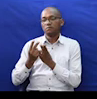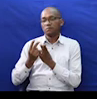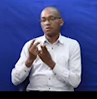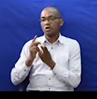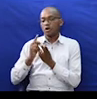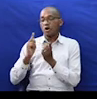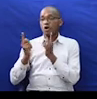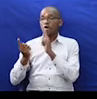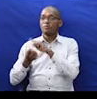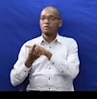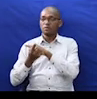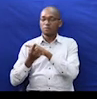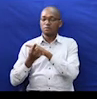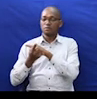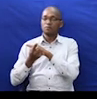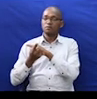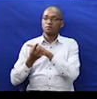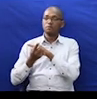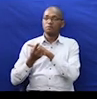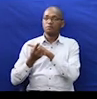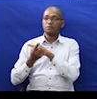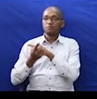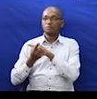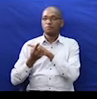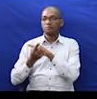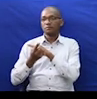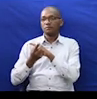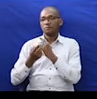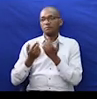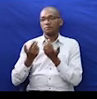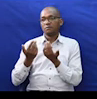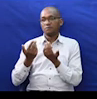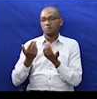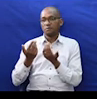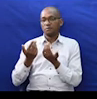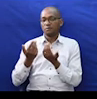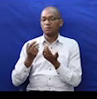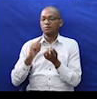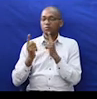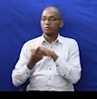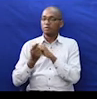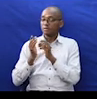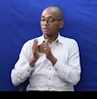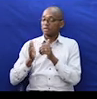opposite BC over hypotenuse AC. So opposite side